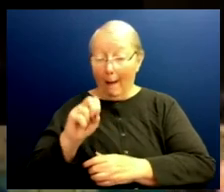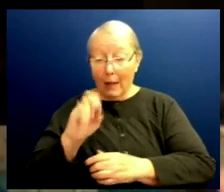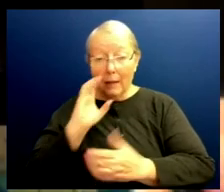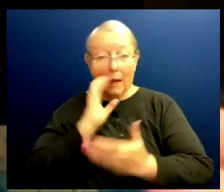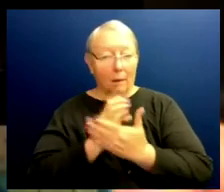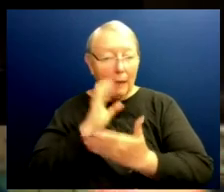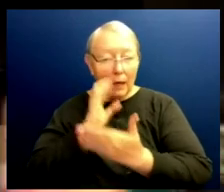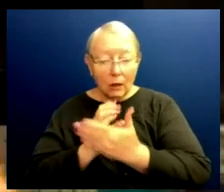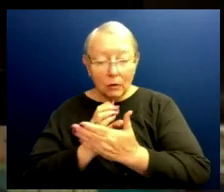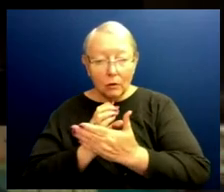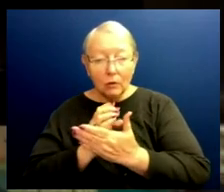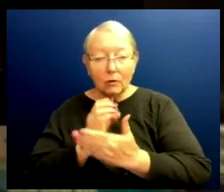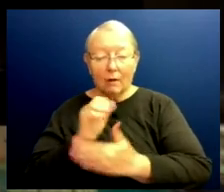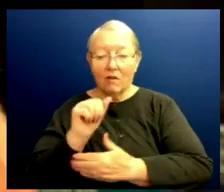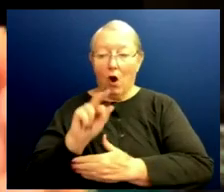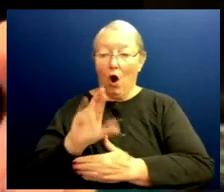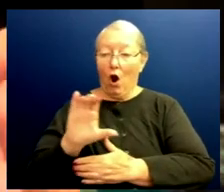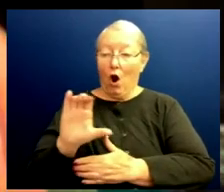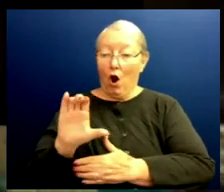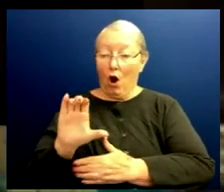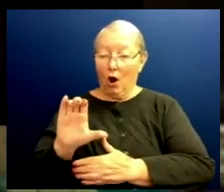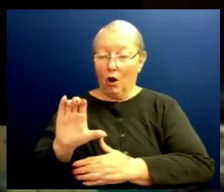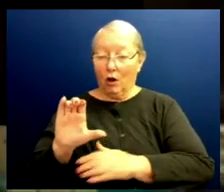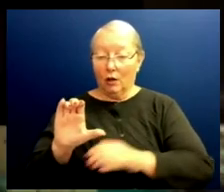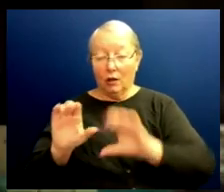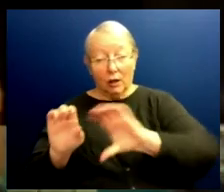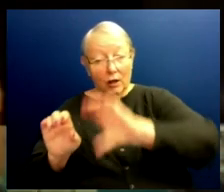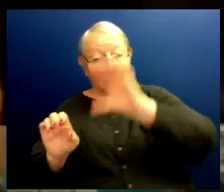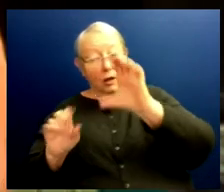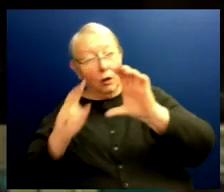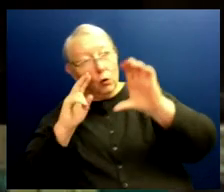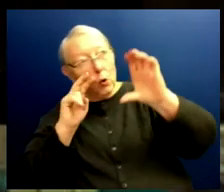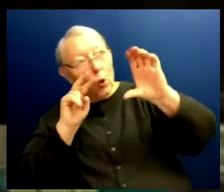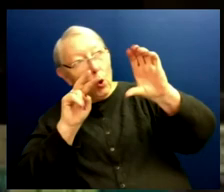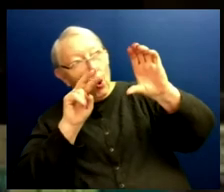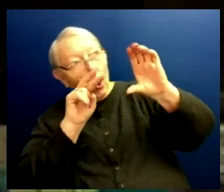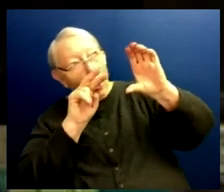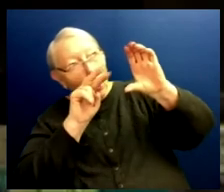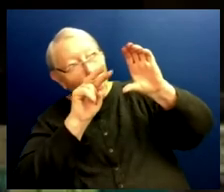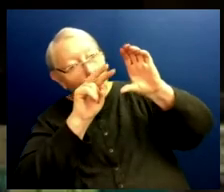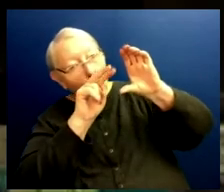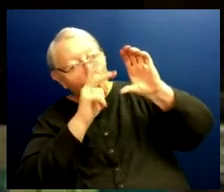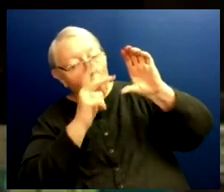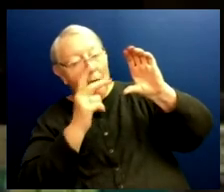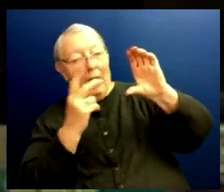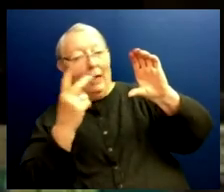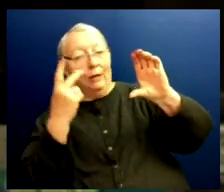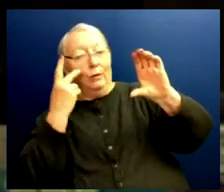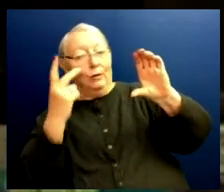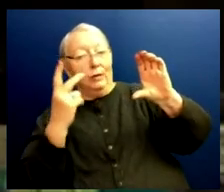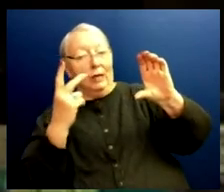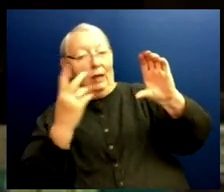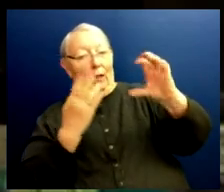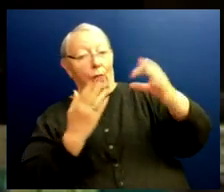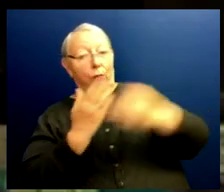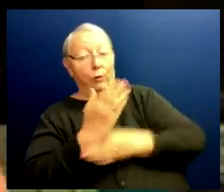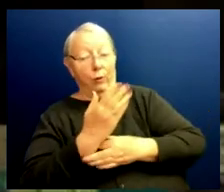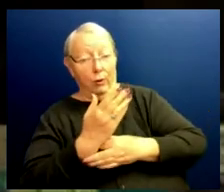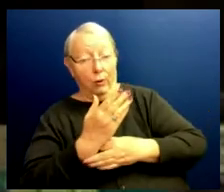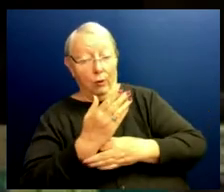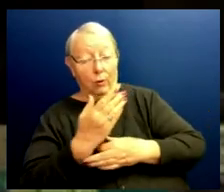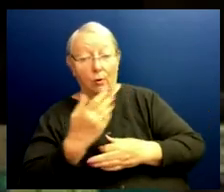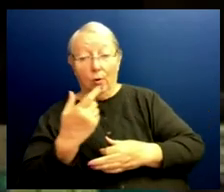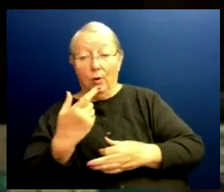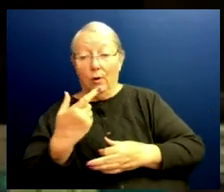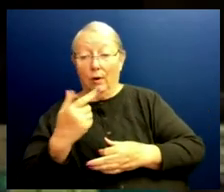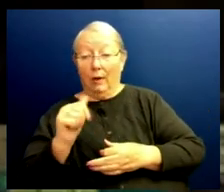very distant source and then you see it looking through a cluster of galaxies, which have a lot of mass, and actually